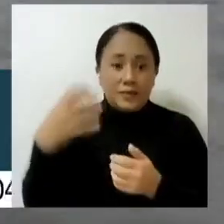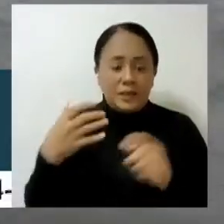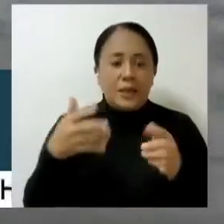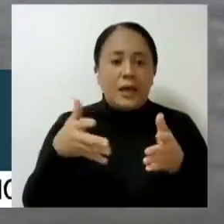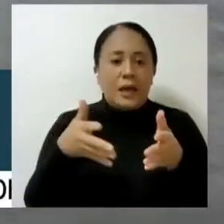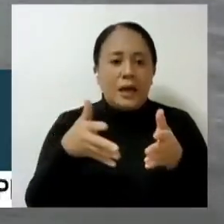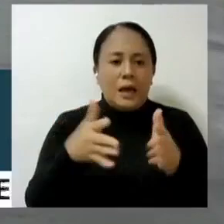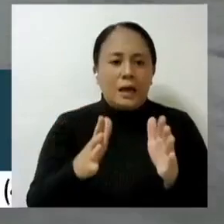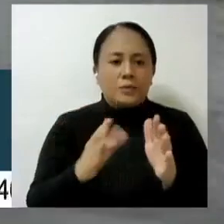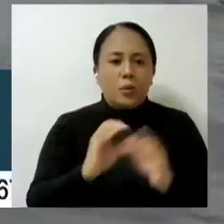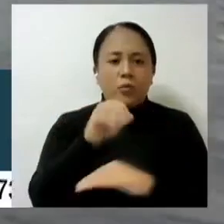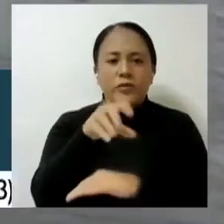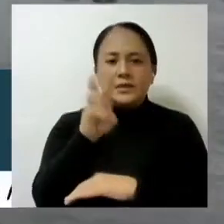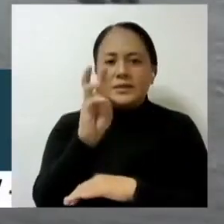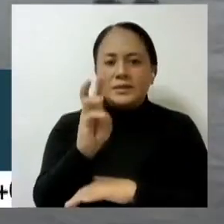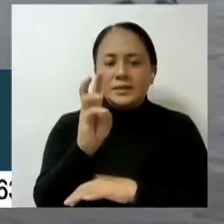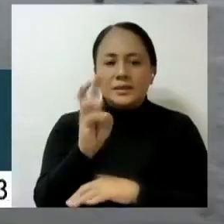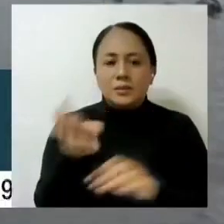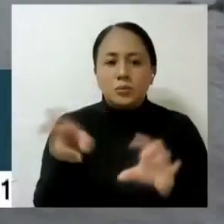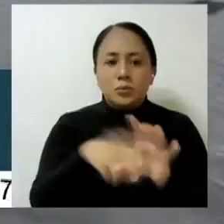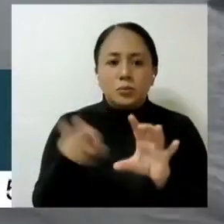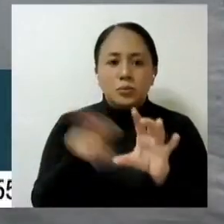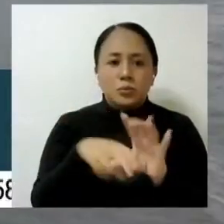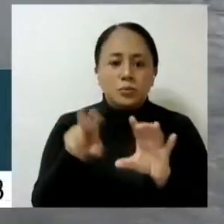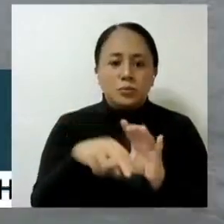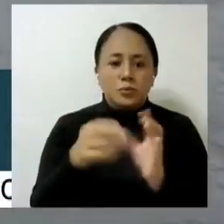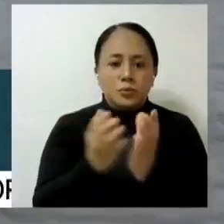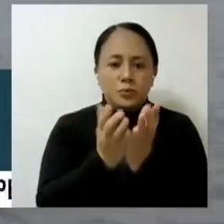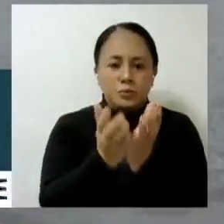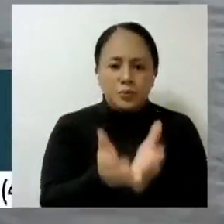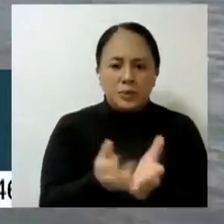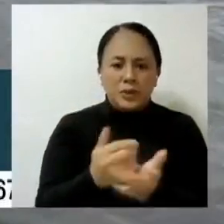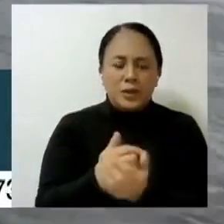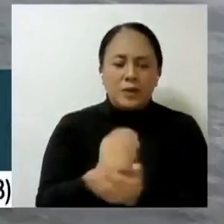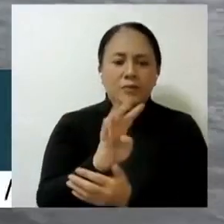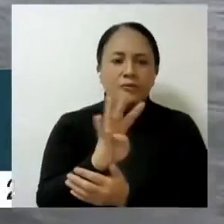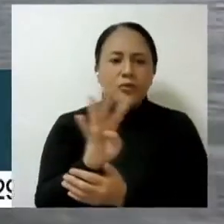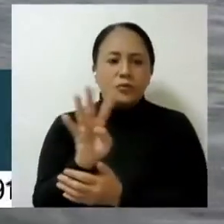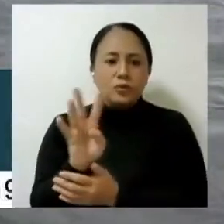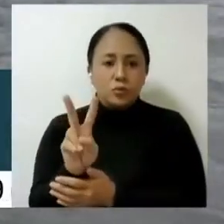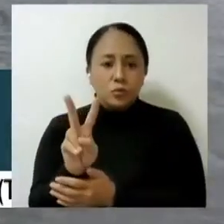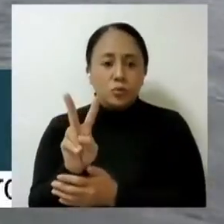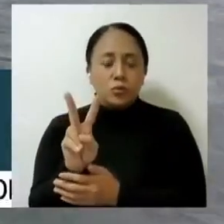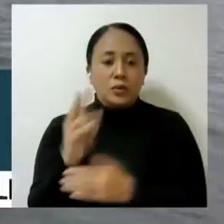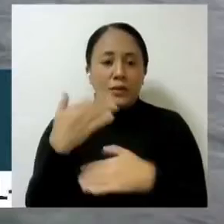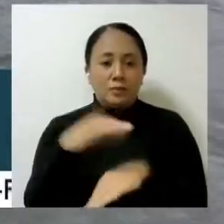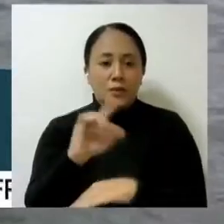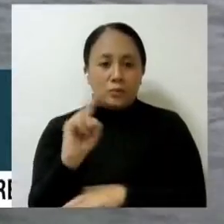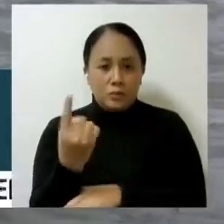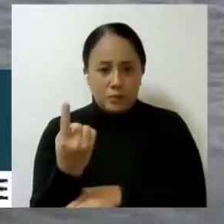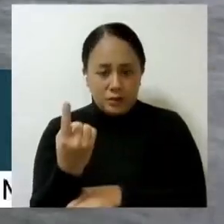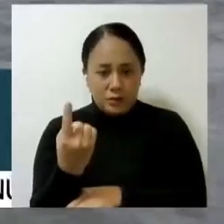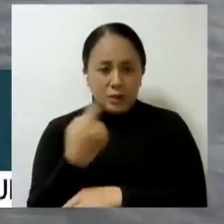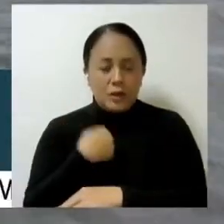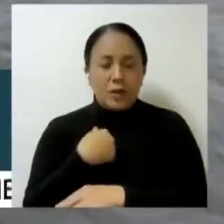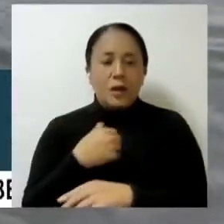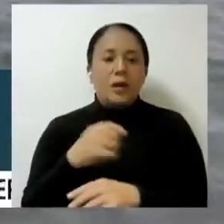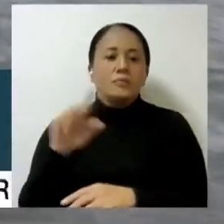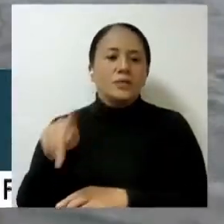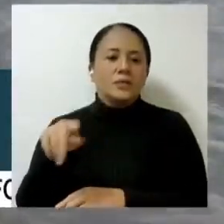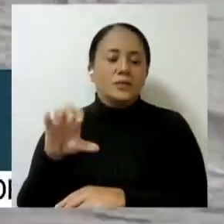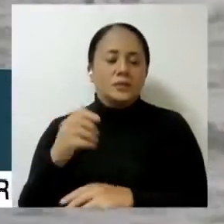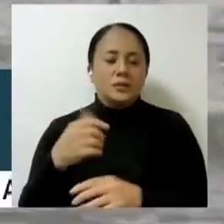60 passengers in the boat, despite its 42-seating capacity. Coast Guard personnel at the Binangonan port will